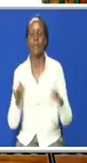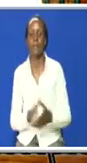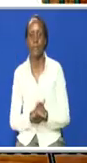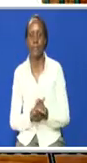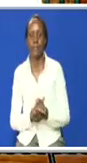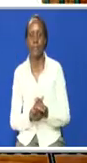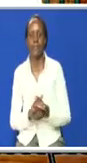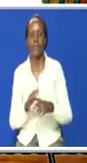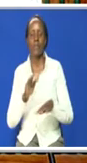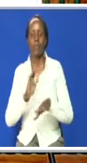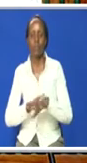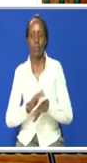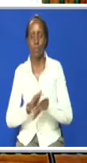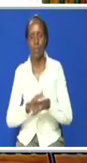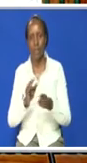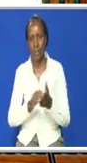Good, Lana.